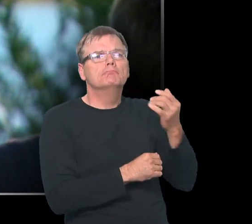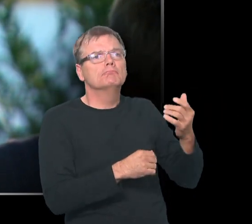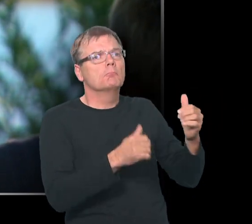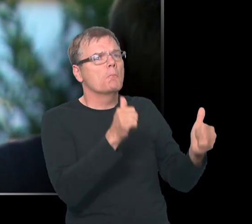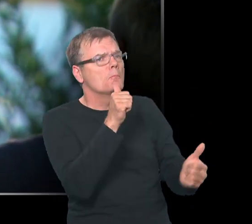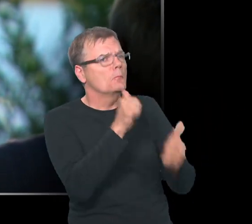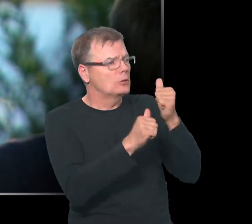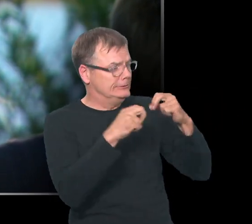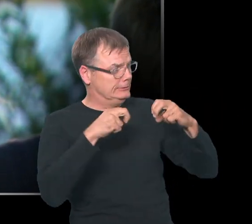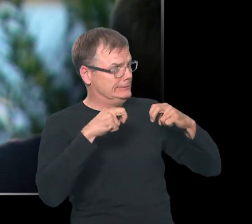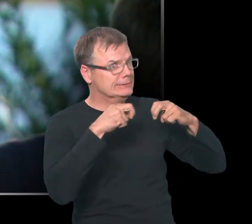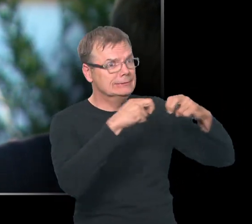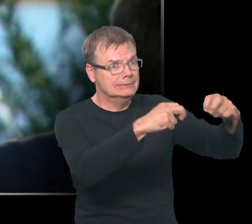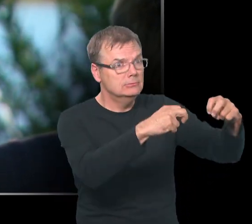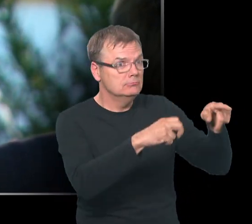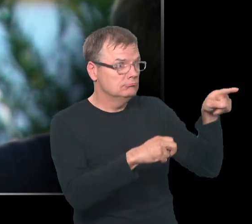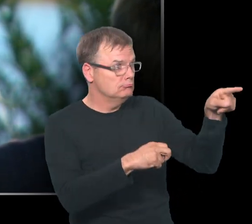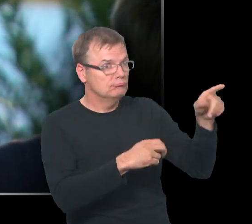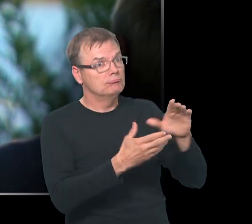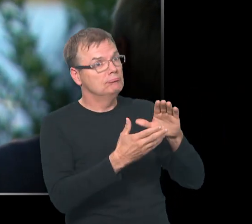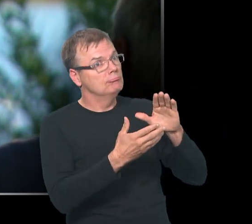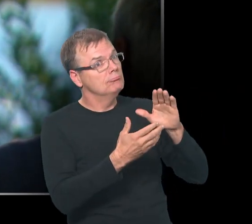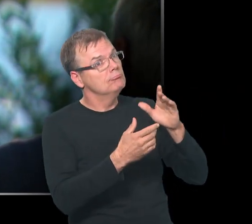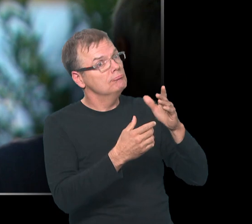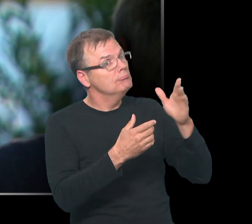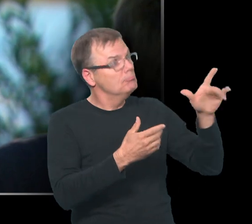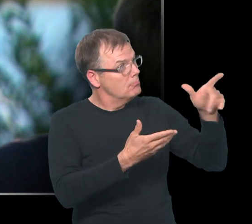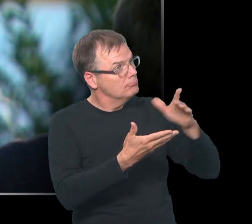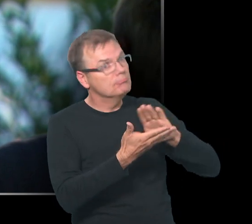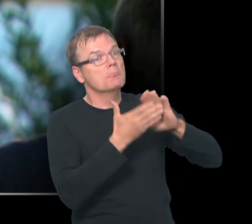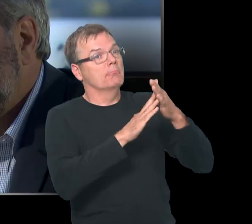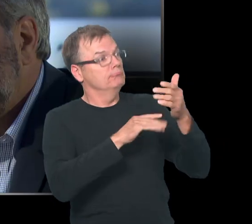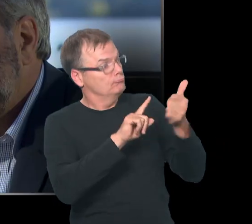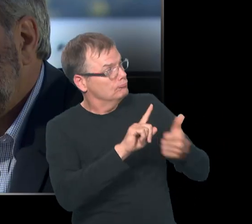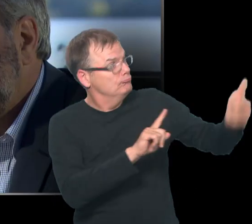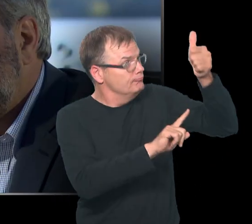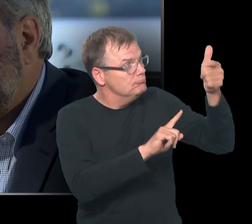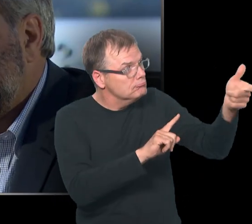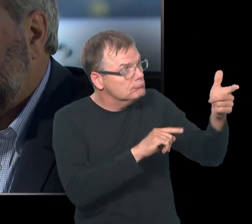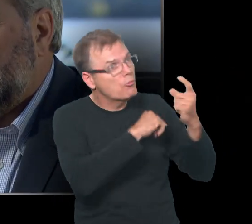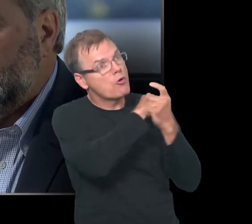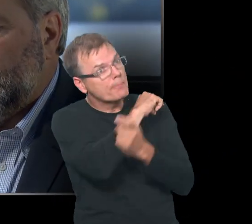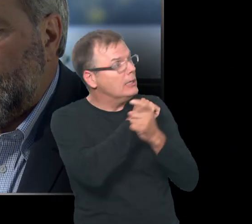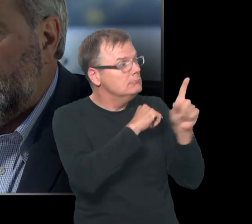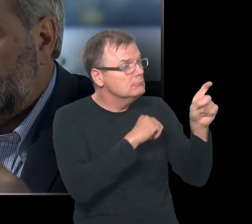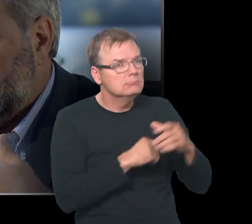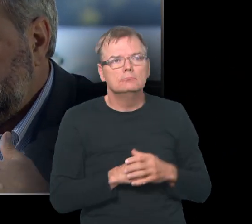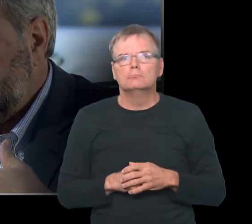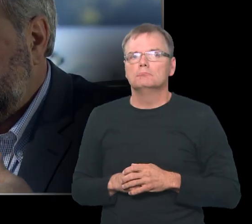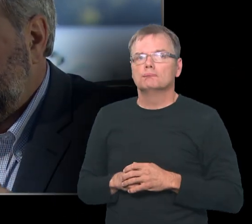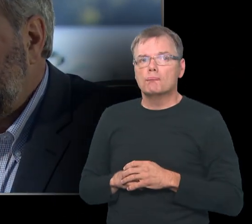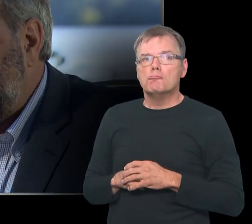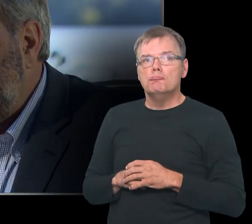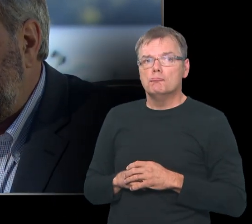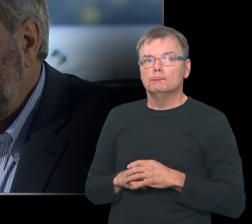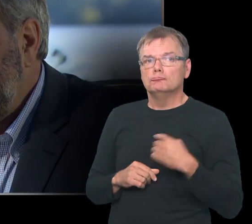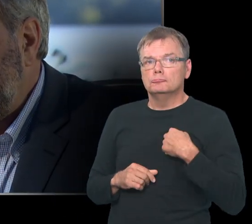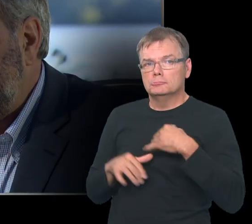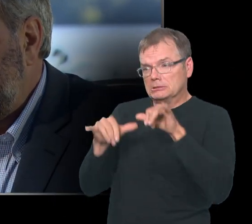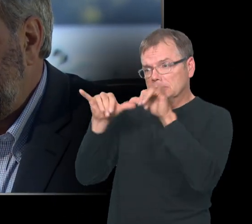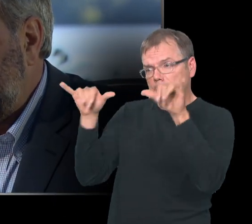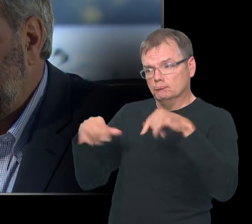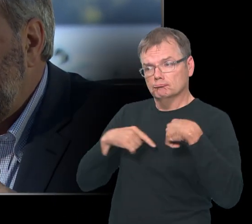up with the most seats have the automatic right to govern? Well, under our system of